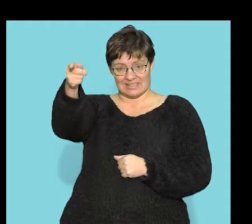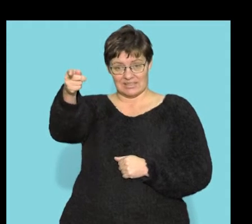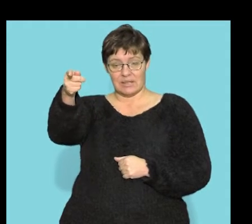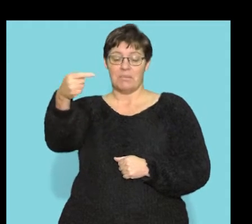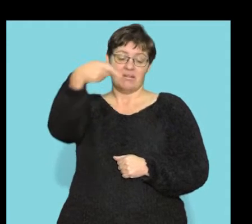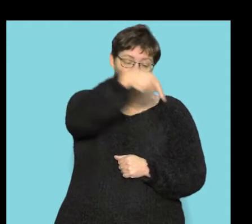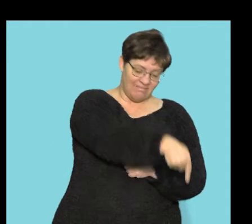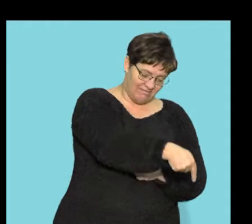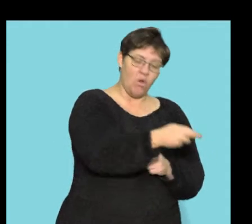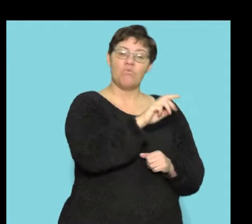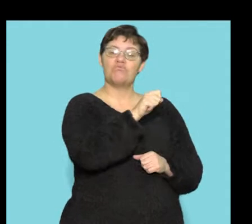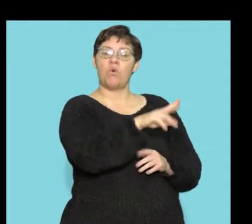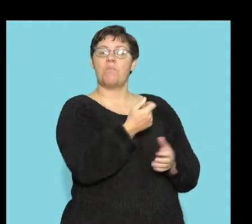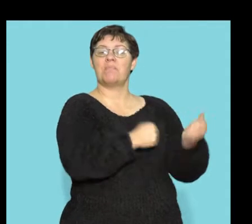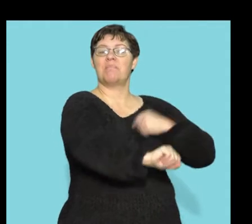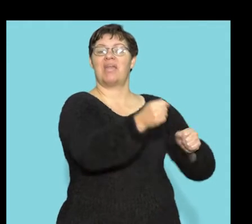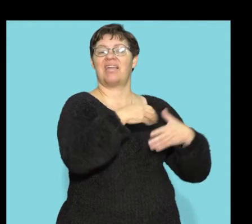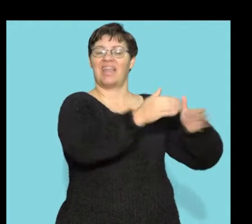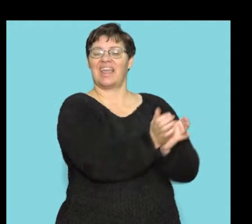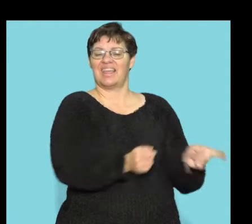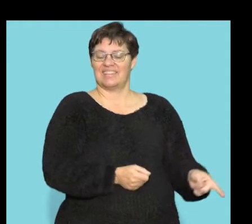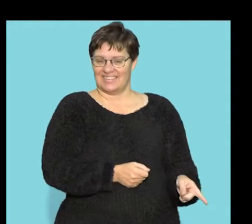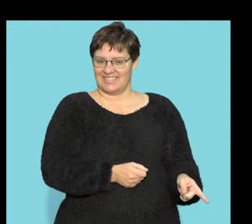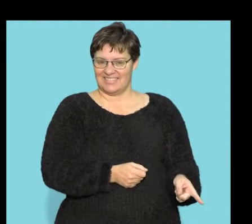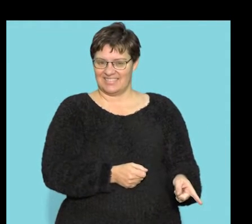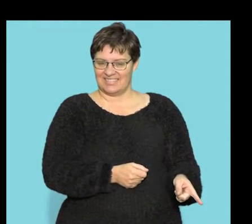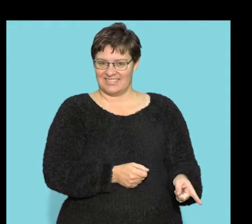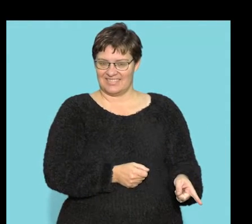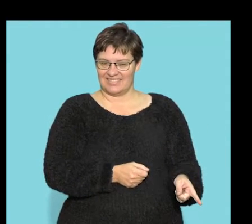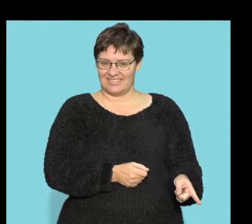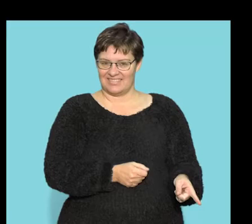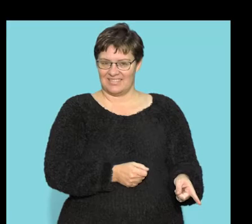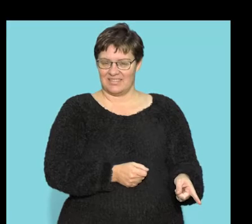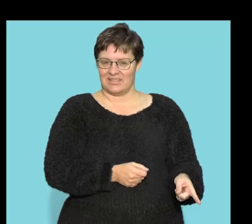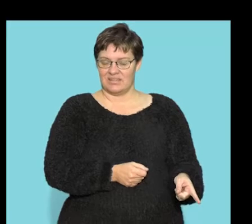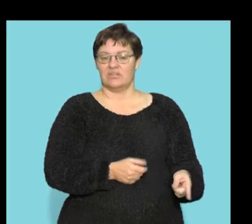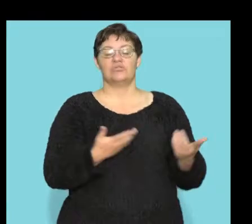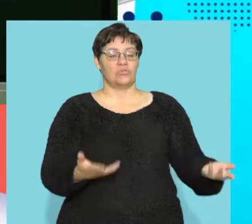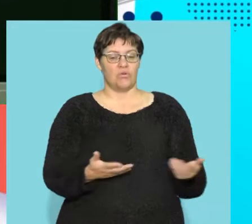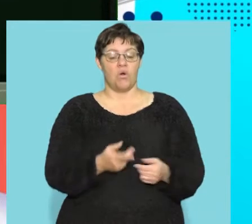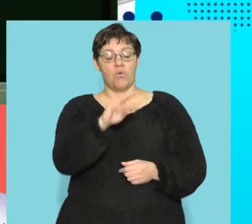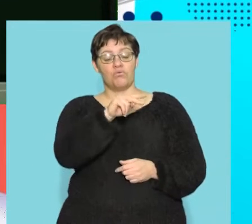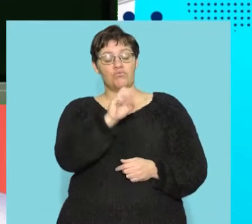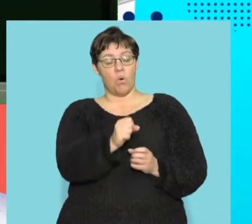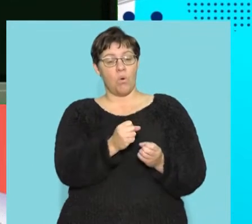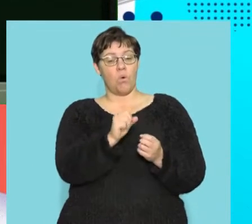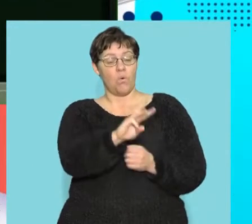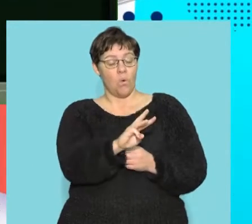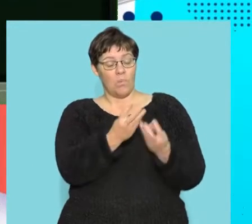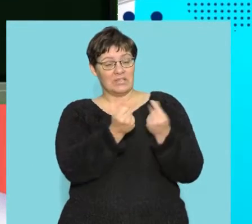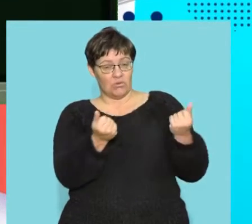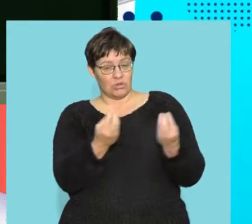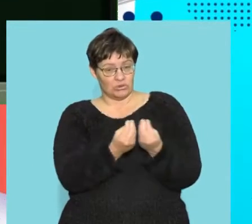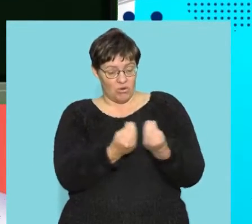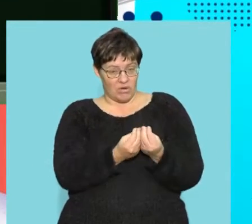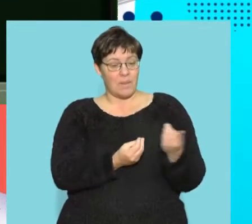be the raw material for the company that produces cakes. Simple. If you look at it this way here, your raw material stock